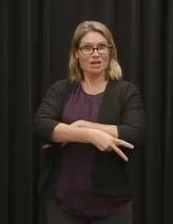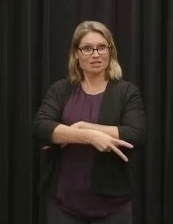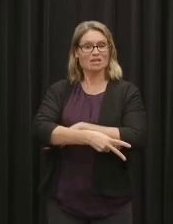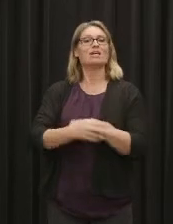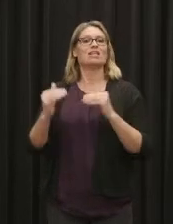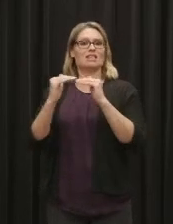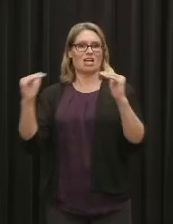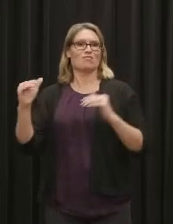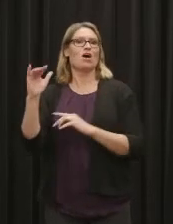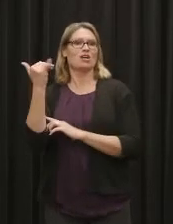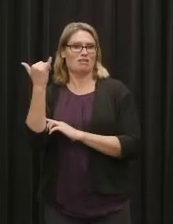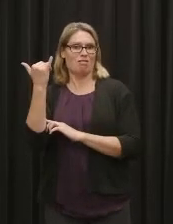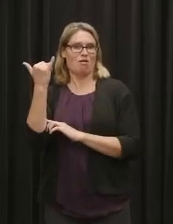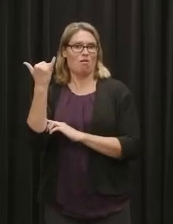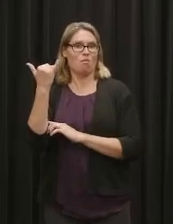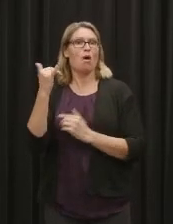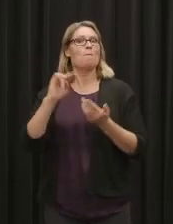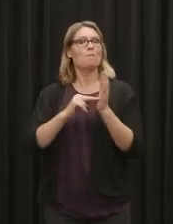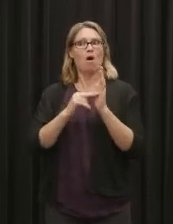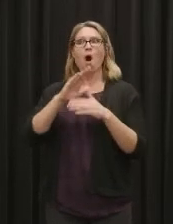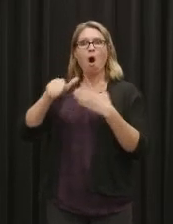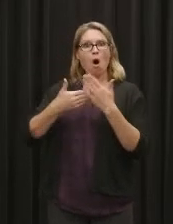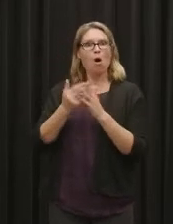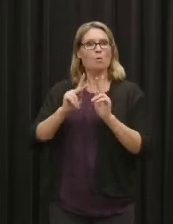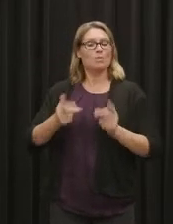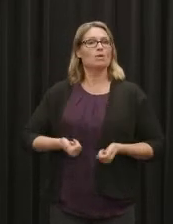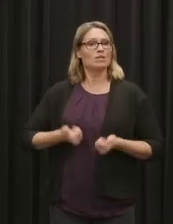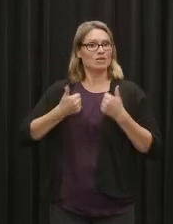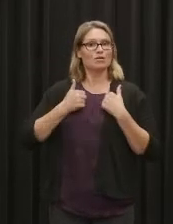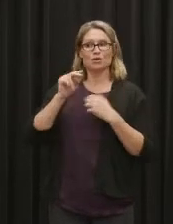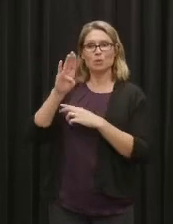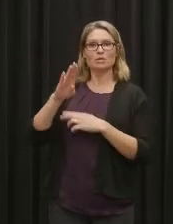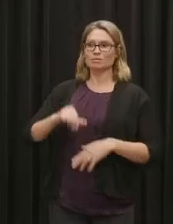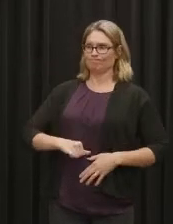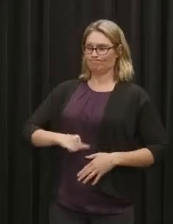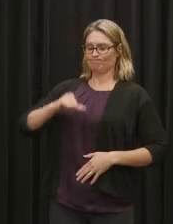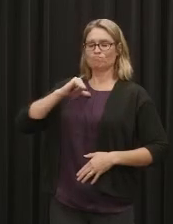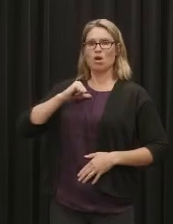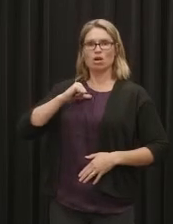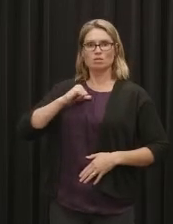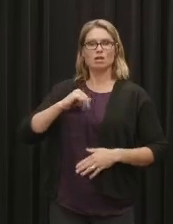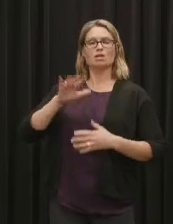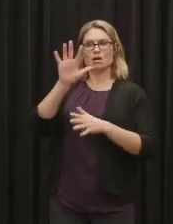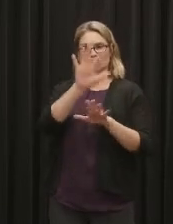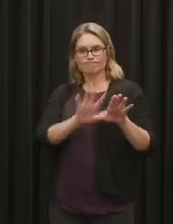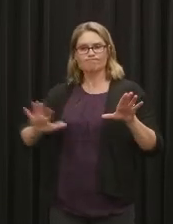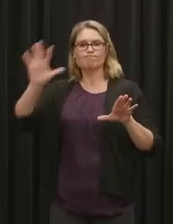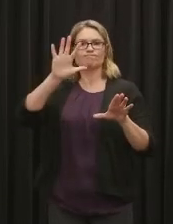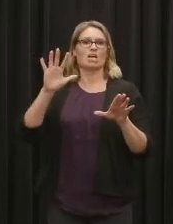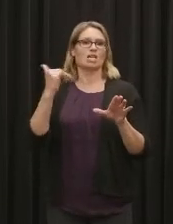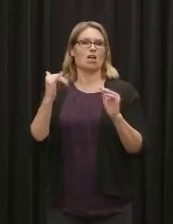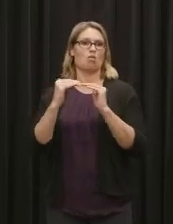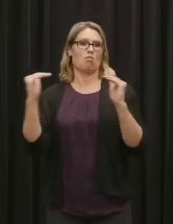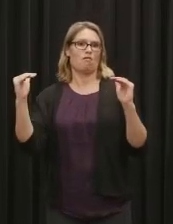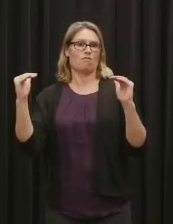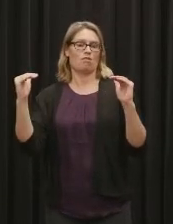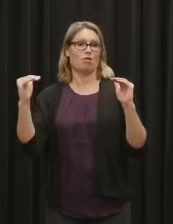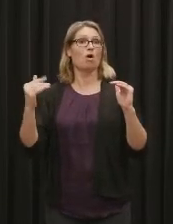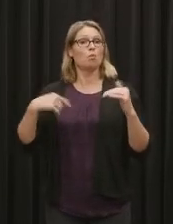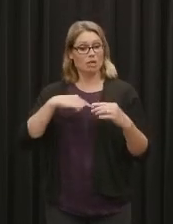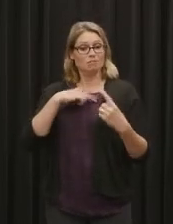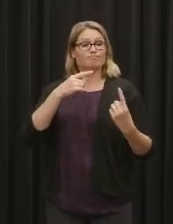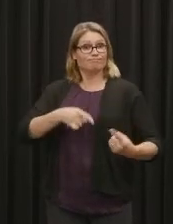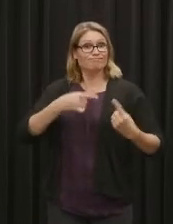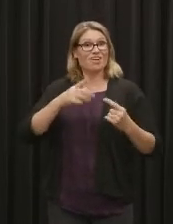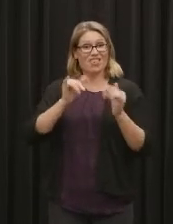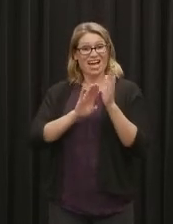that is an achievement which all New Brunswickers can take great pride. We have accomplished this feat while other jurisdictions have struggled to cope with the pandemic's